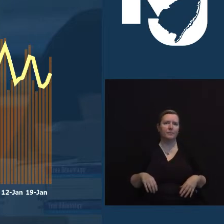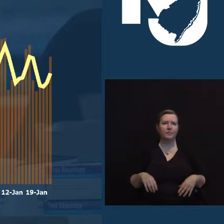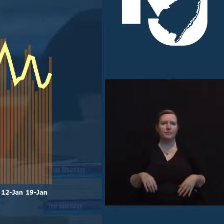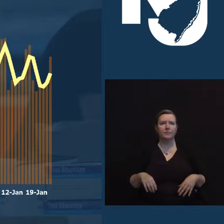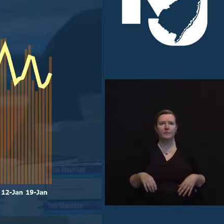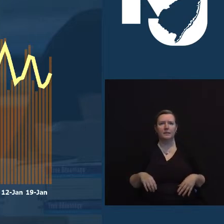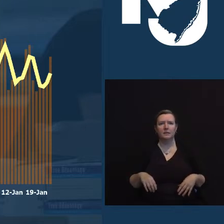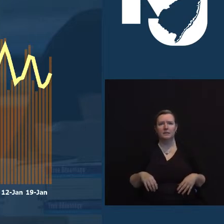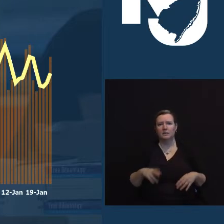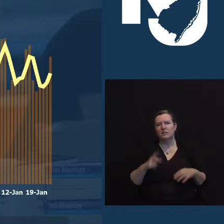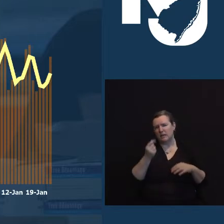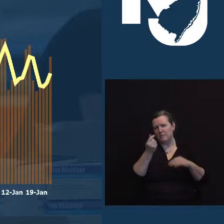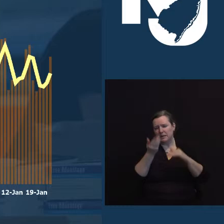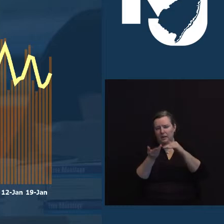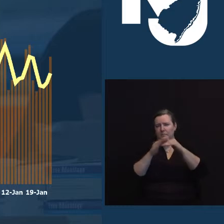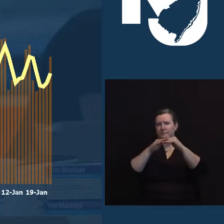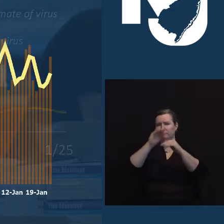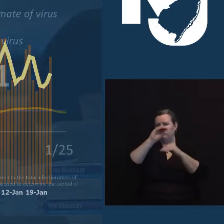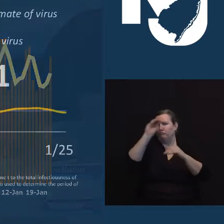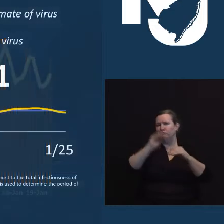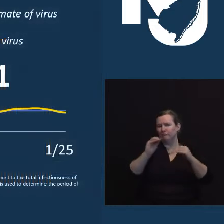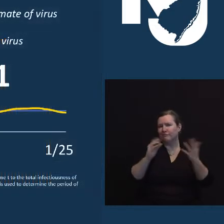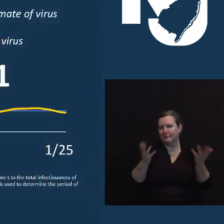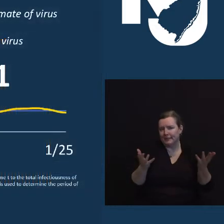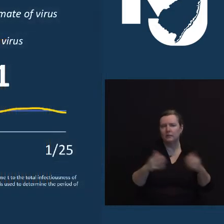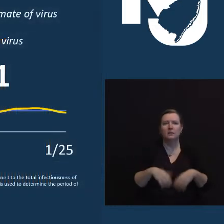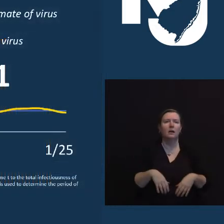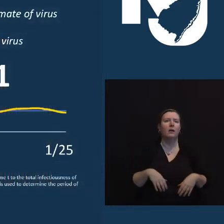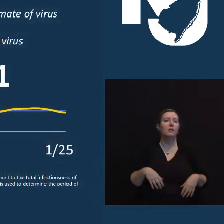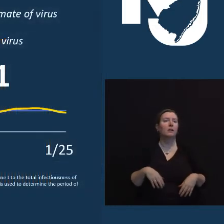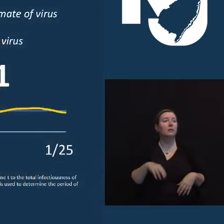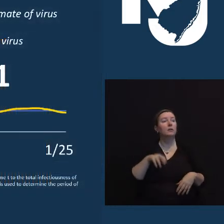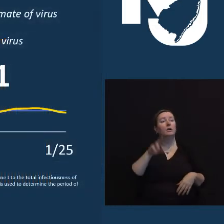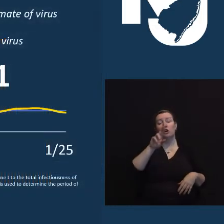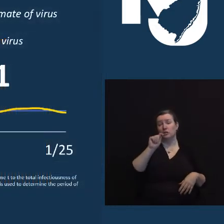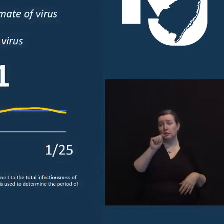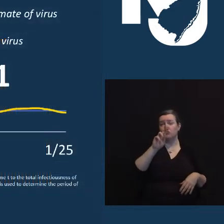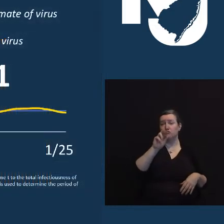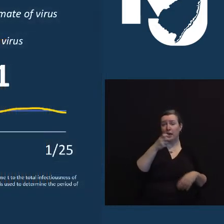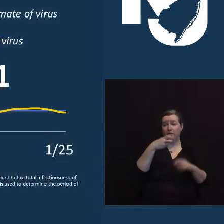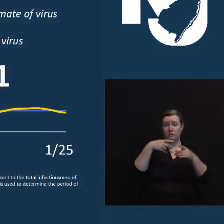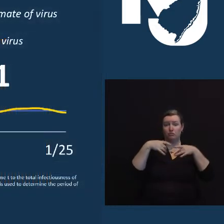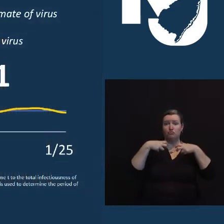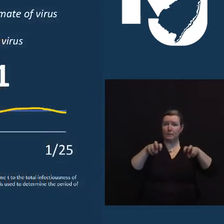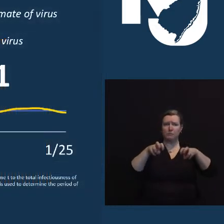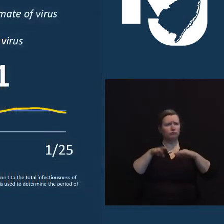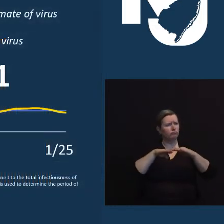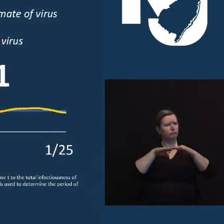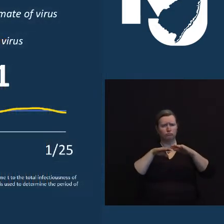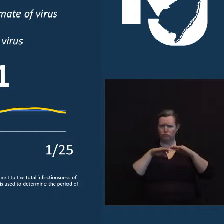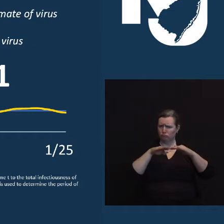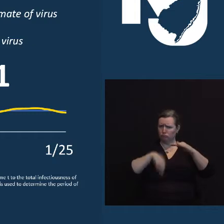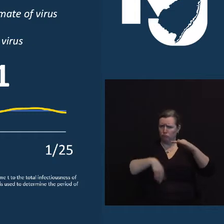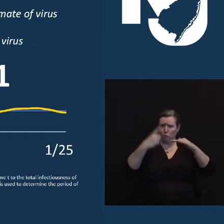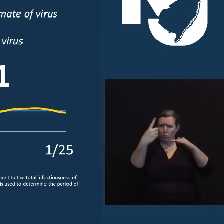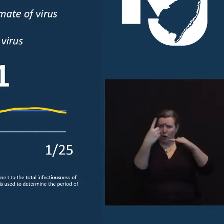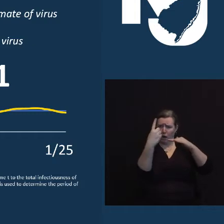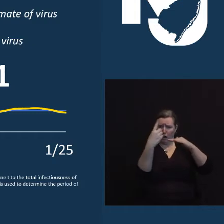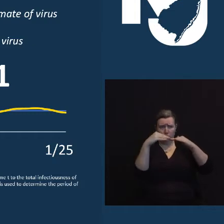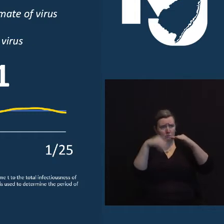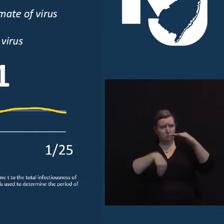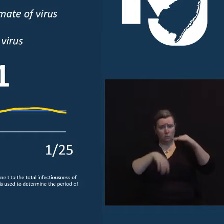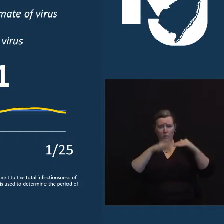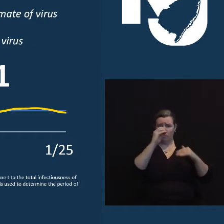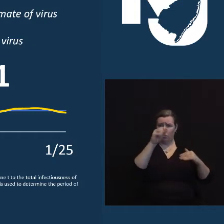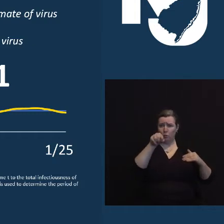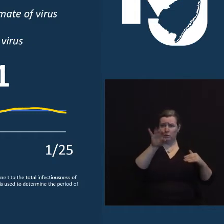points. The statewide rate of transmission happily continues to be lower, 0.91, and our job is to keep